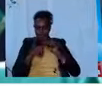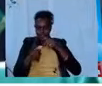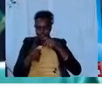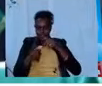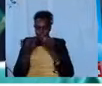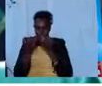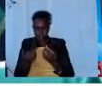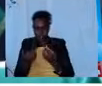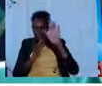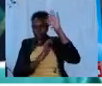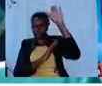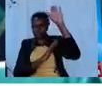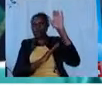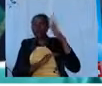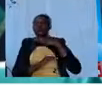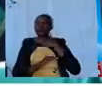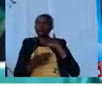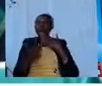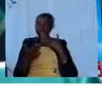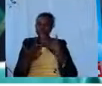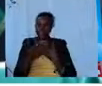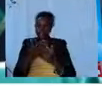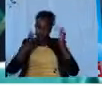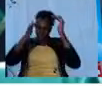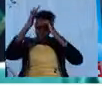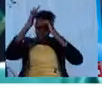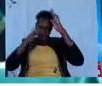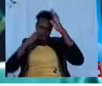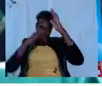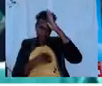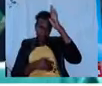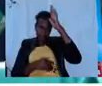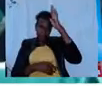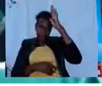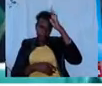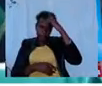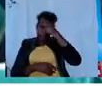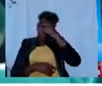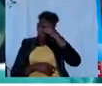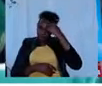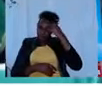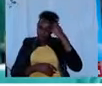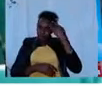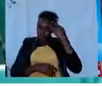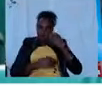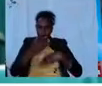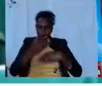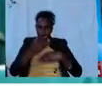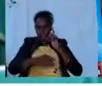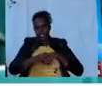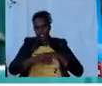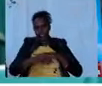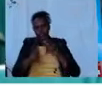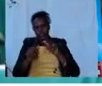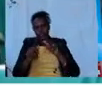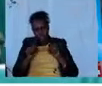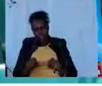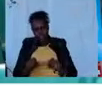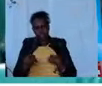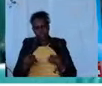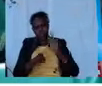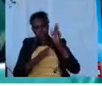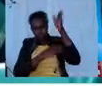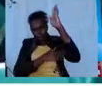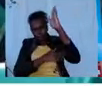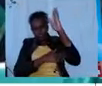children. I want to thank you, Heavenly Father, because all the time you remain to be God.